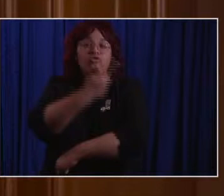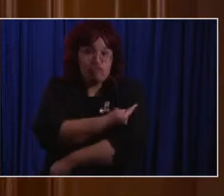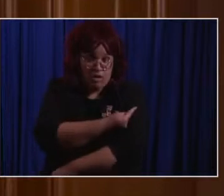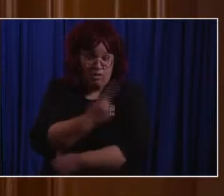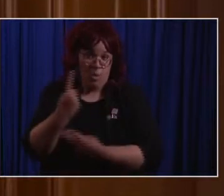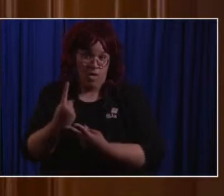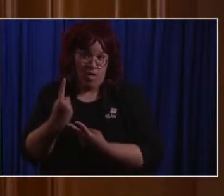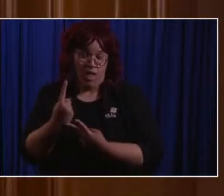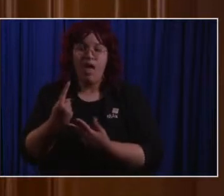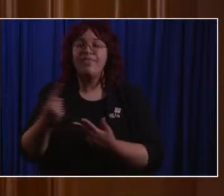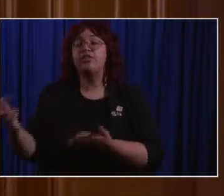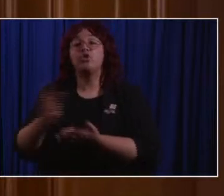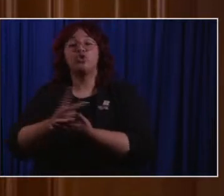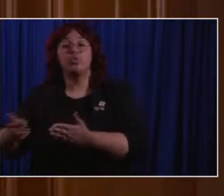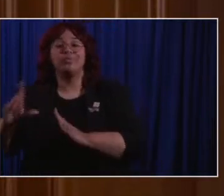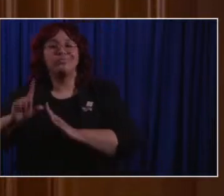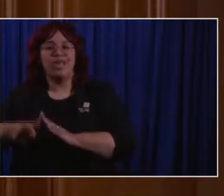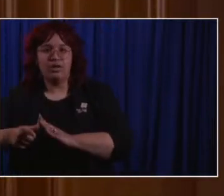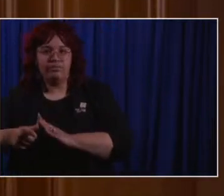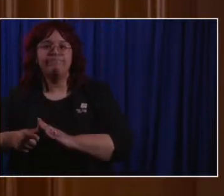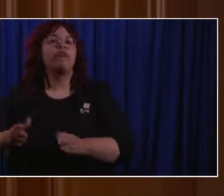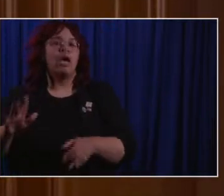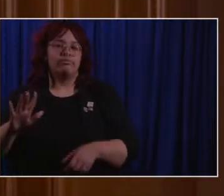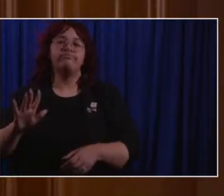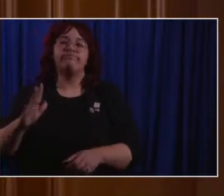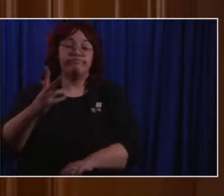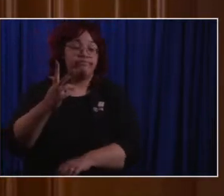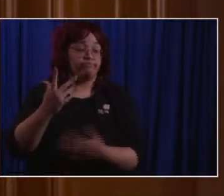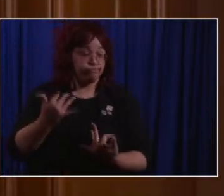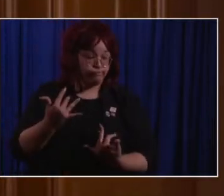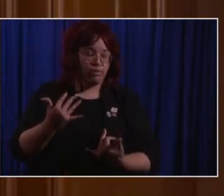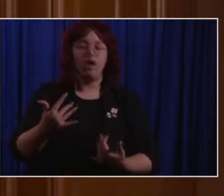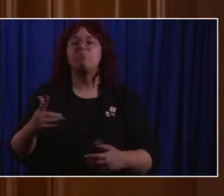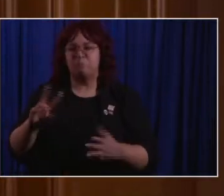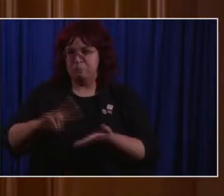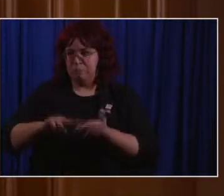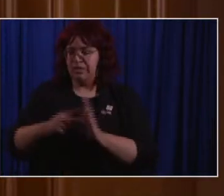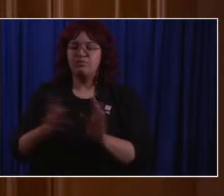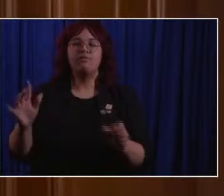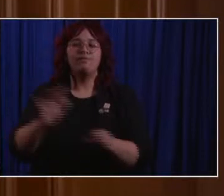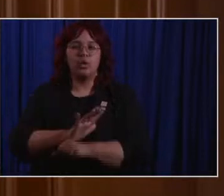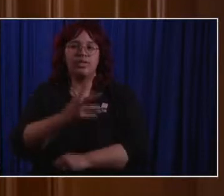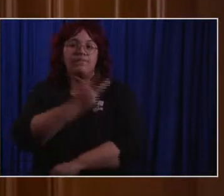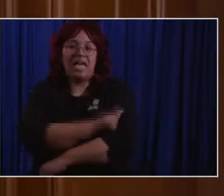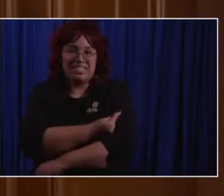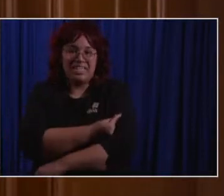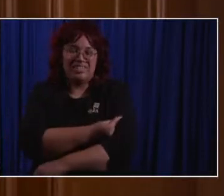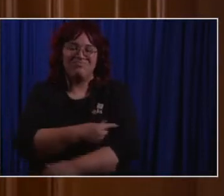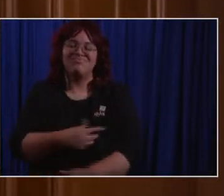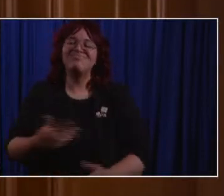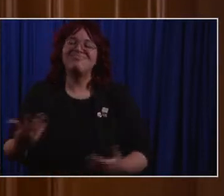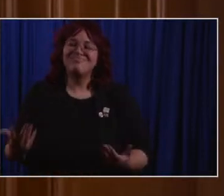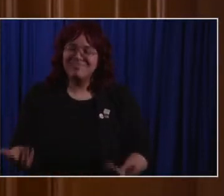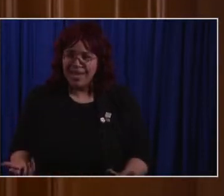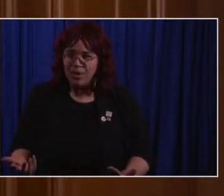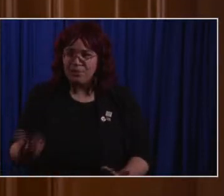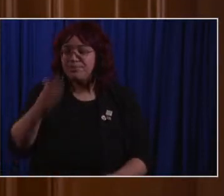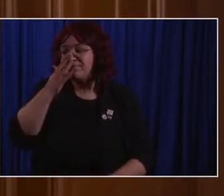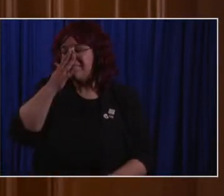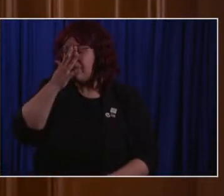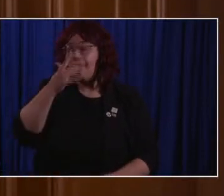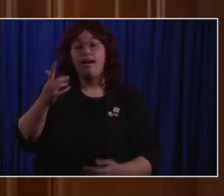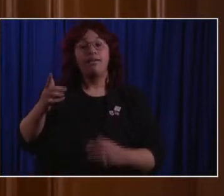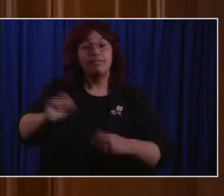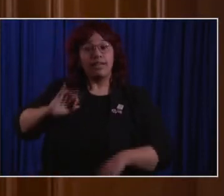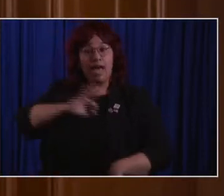encouragement to those who work in nursing homes who have not been vaccinated yet to take advantage of the opportunity to be